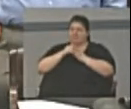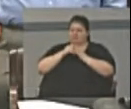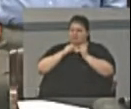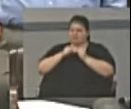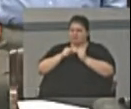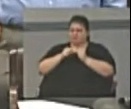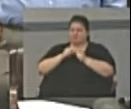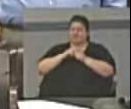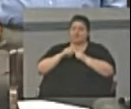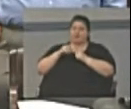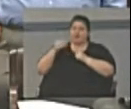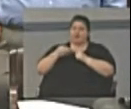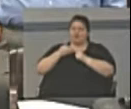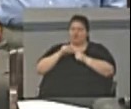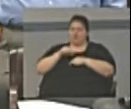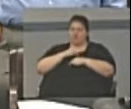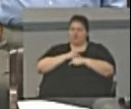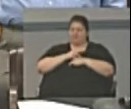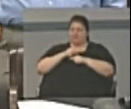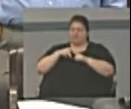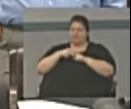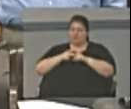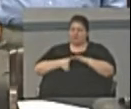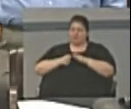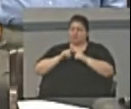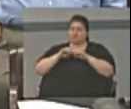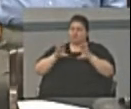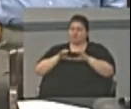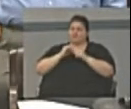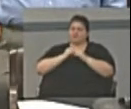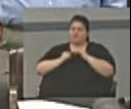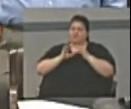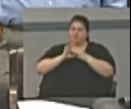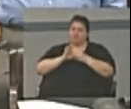then hire a qualified plumber to do the final hookup.